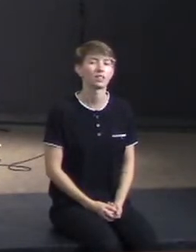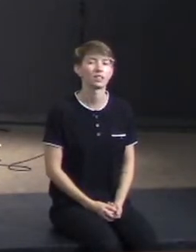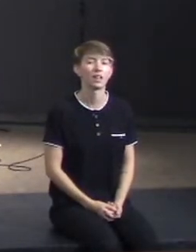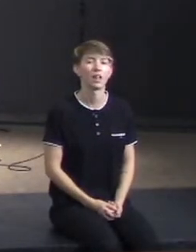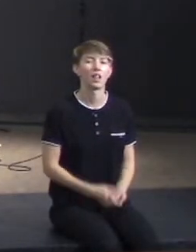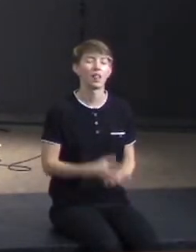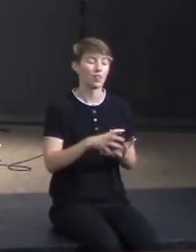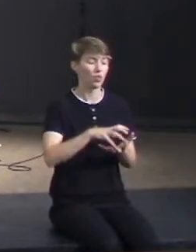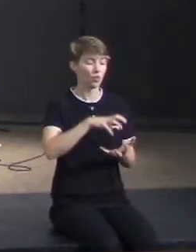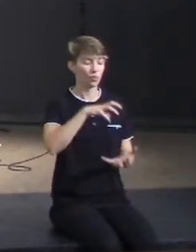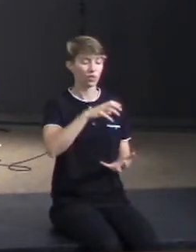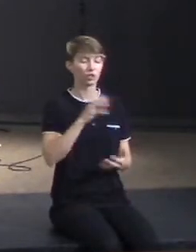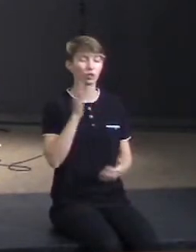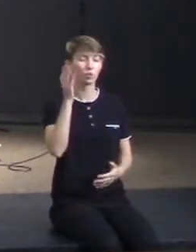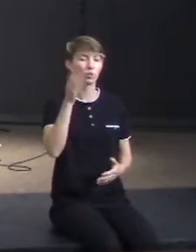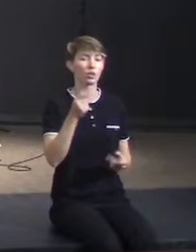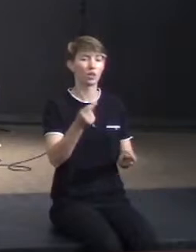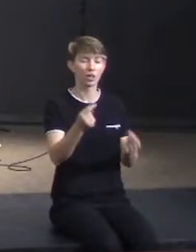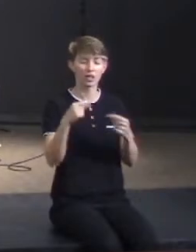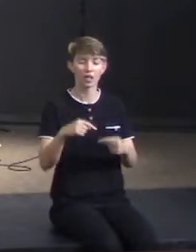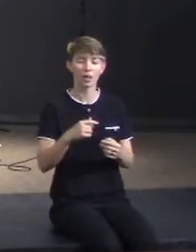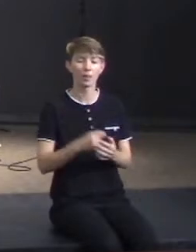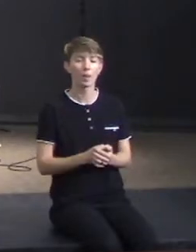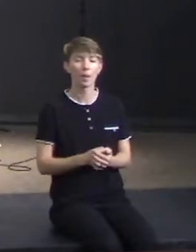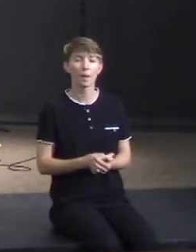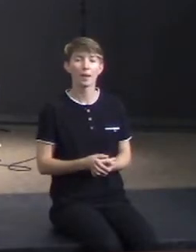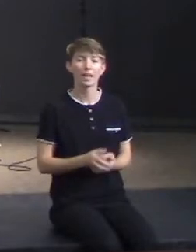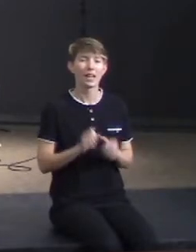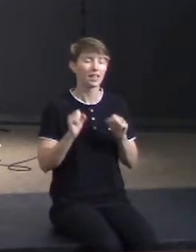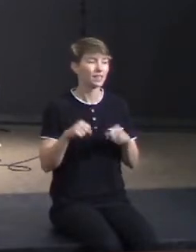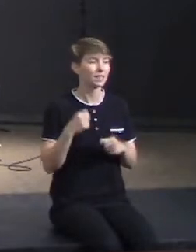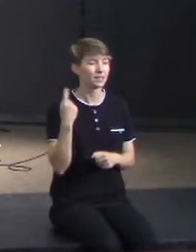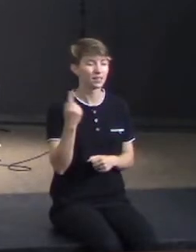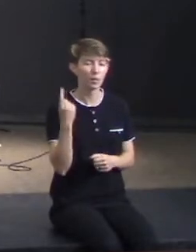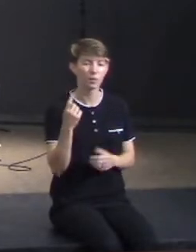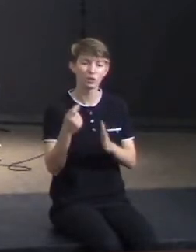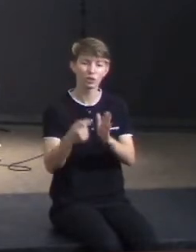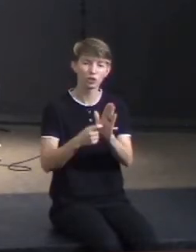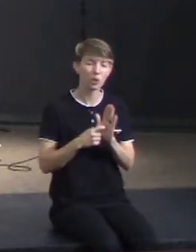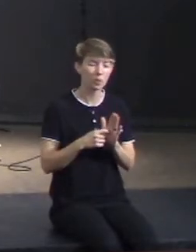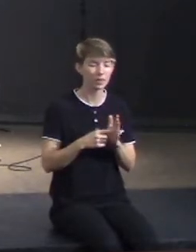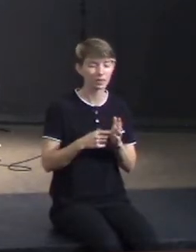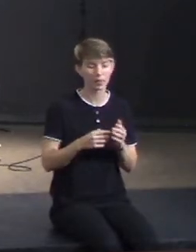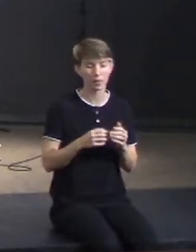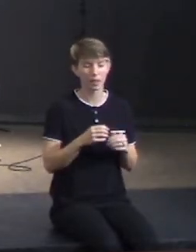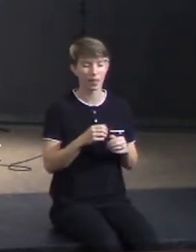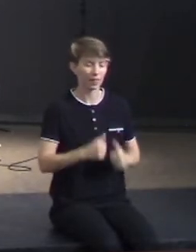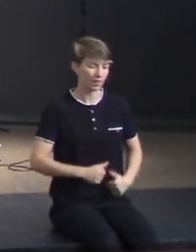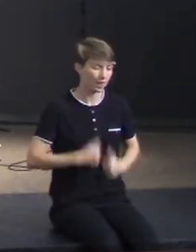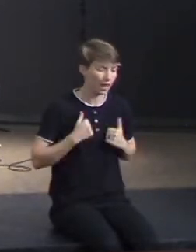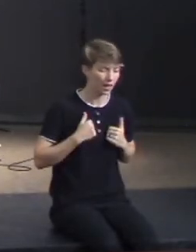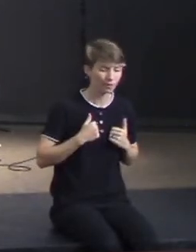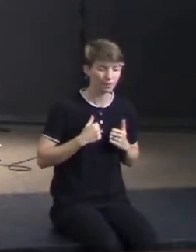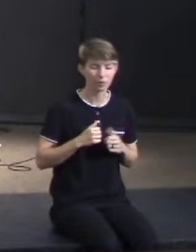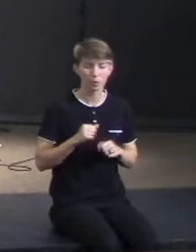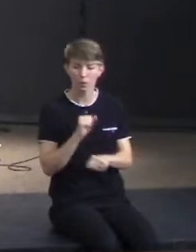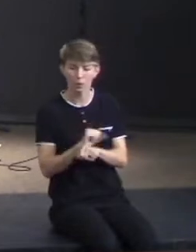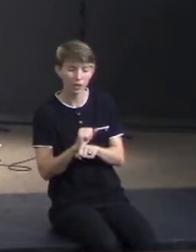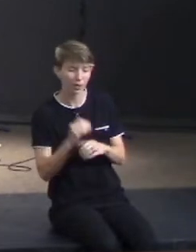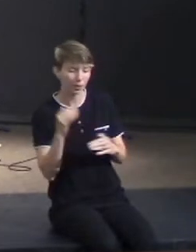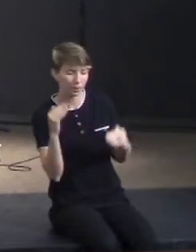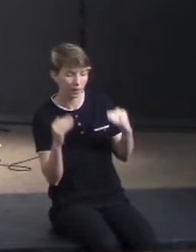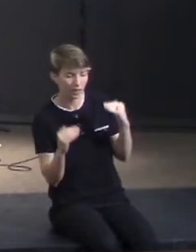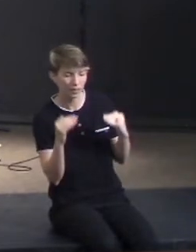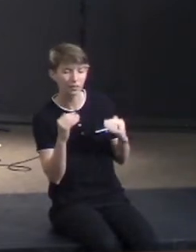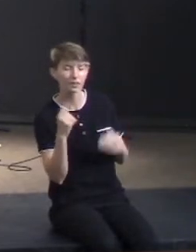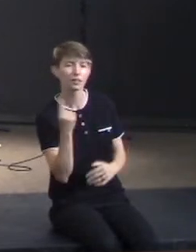The rich will come and go, man, can someone show me some life-work balance? Can someone give me some peace? Can someone